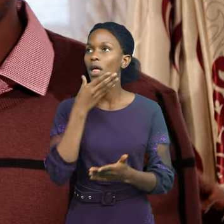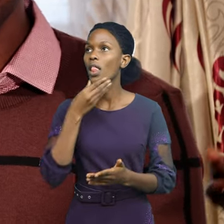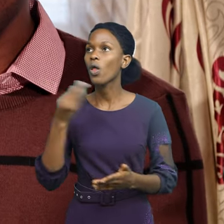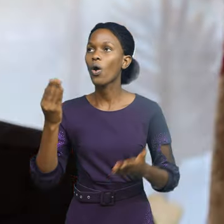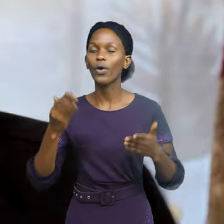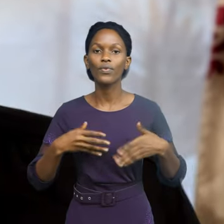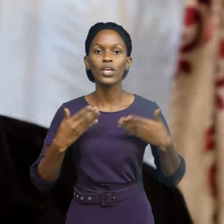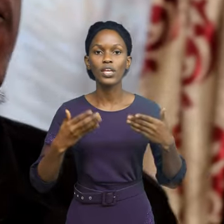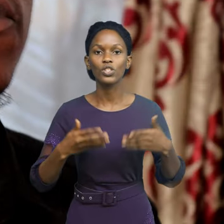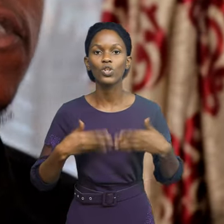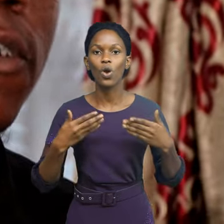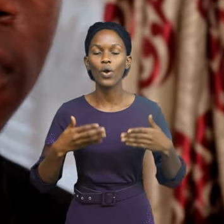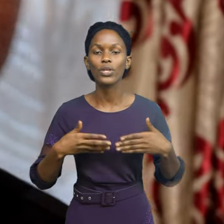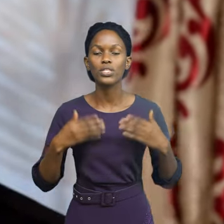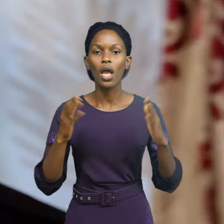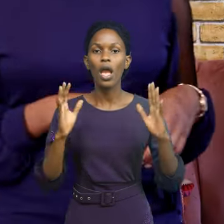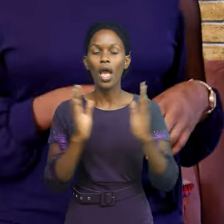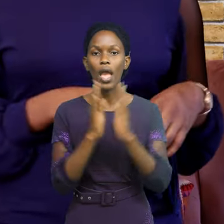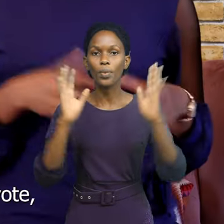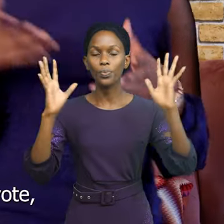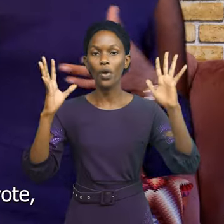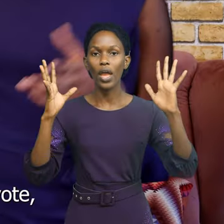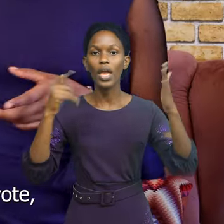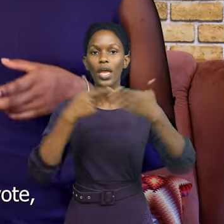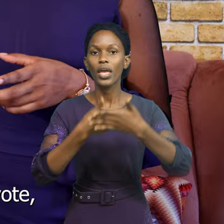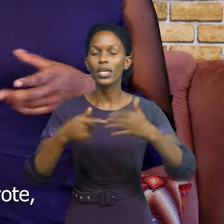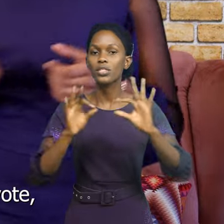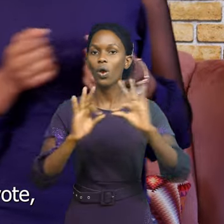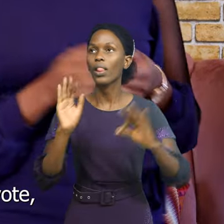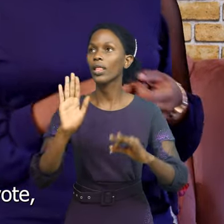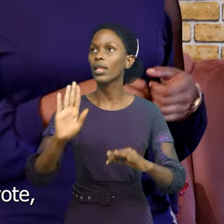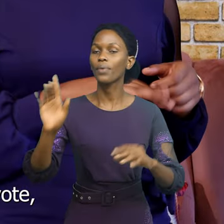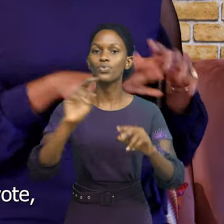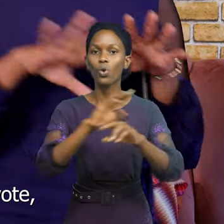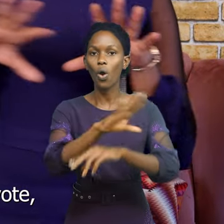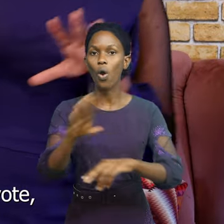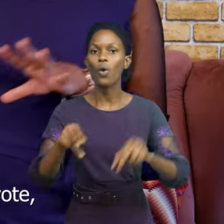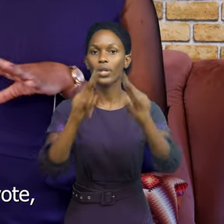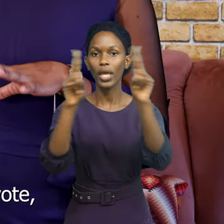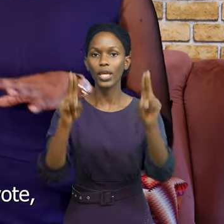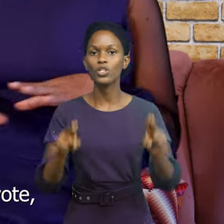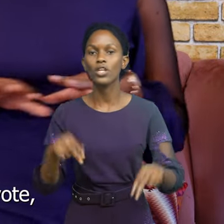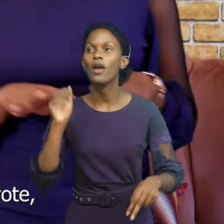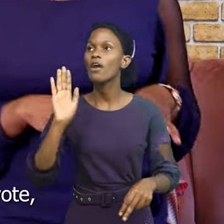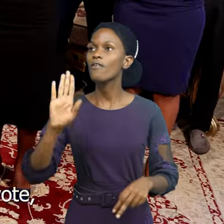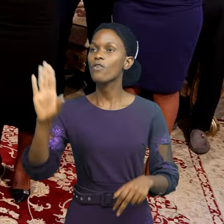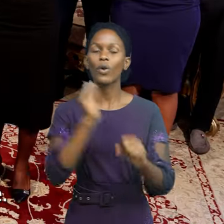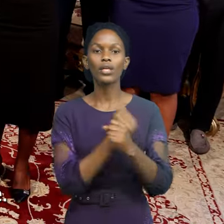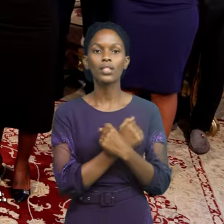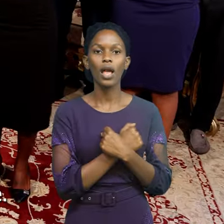rejoice in the Lord, rejoice, and praise his holy name to all